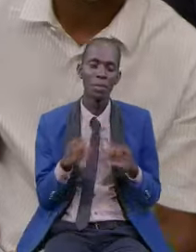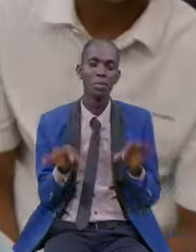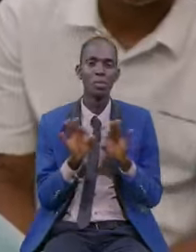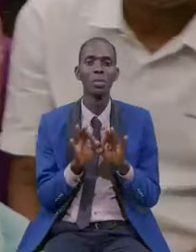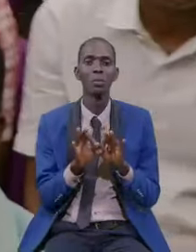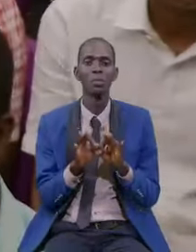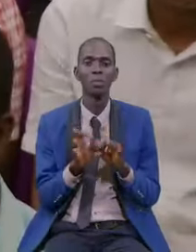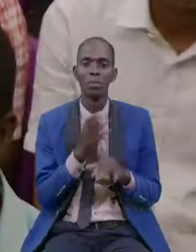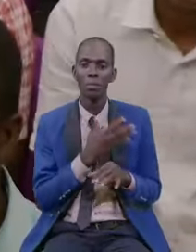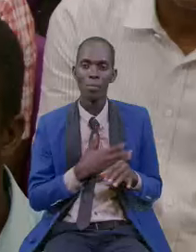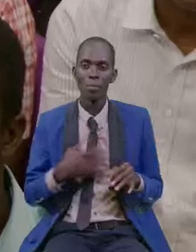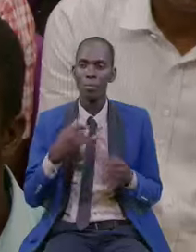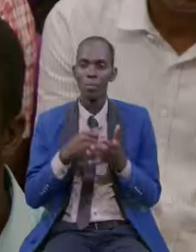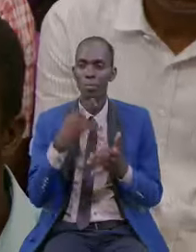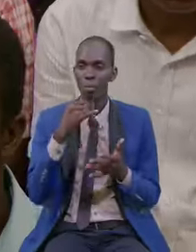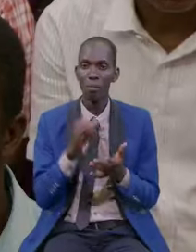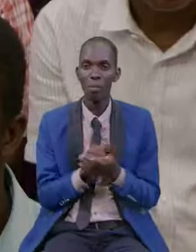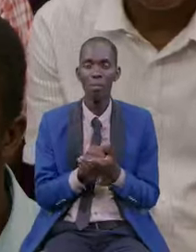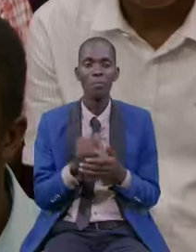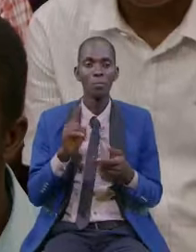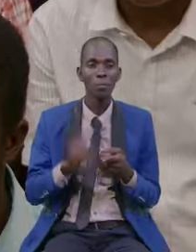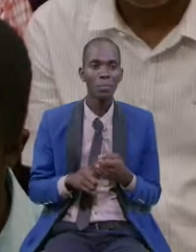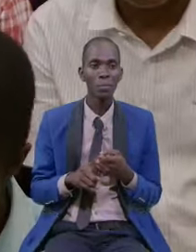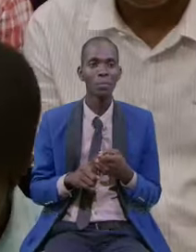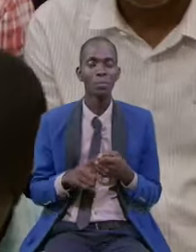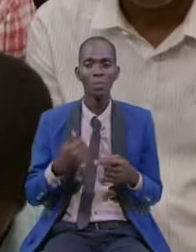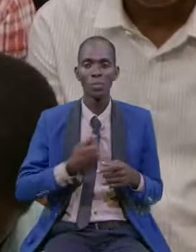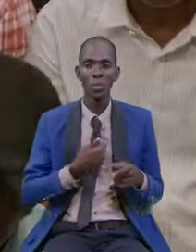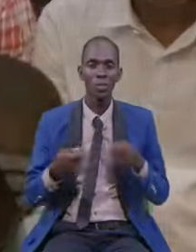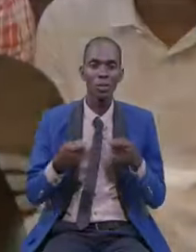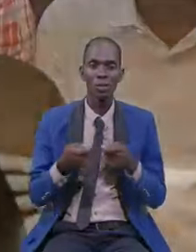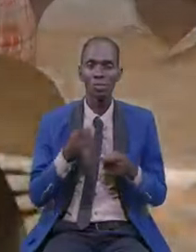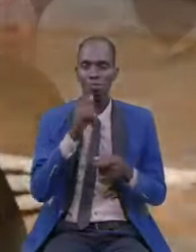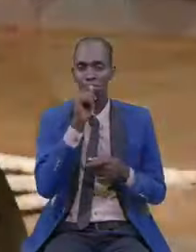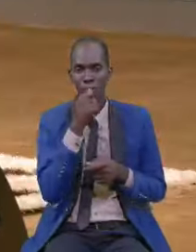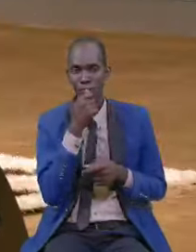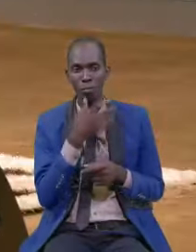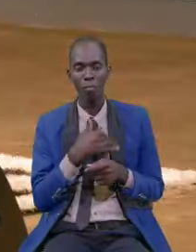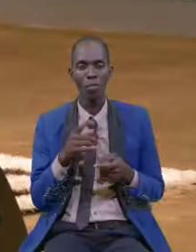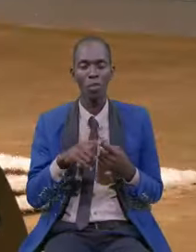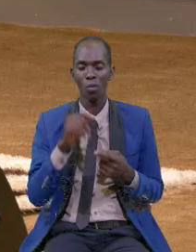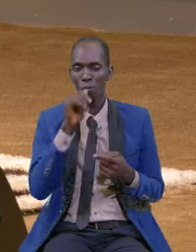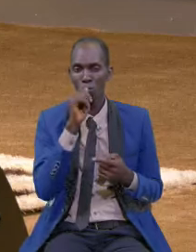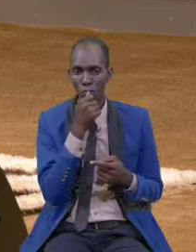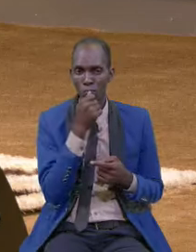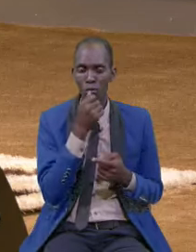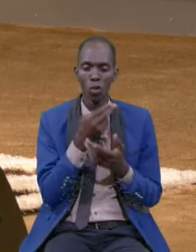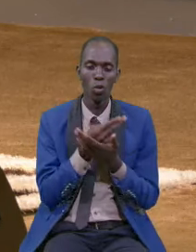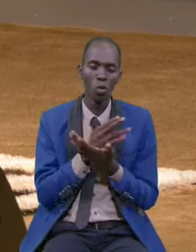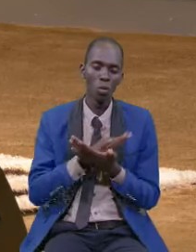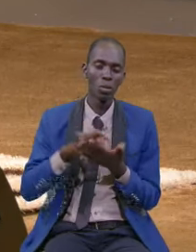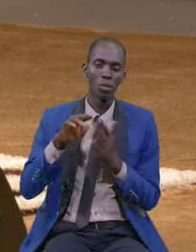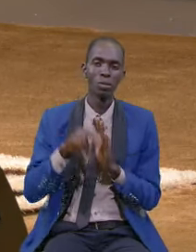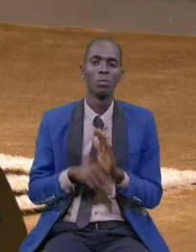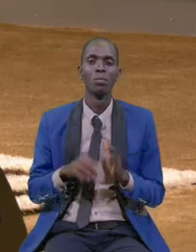it says to temperance, we add patience. And to patience, godliness.